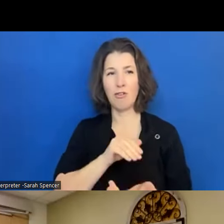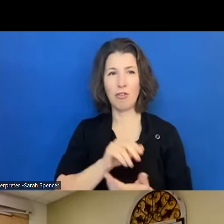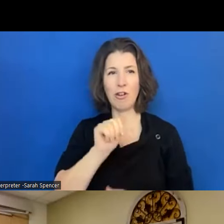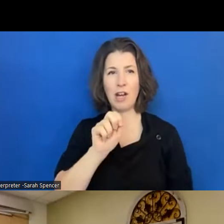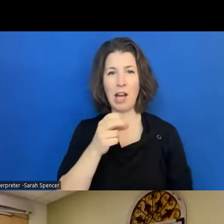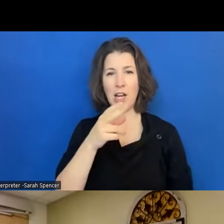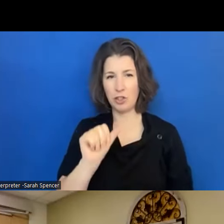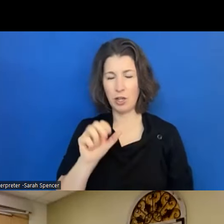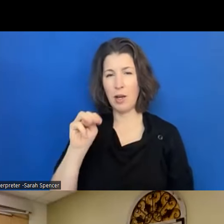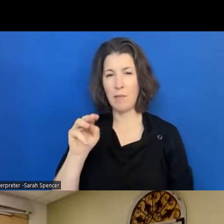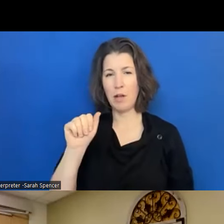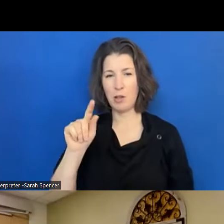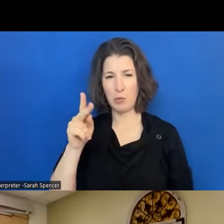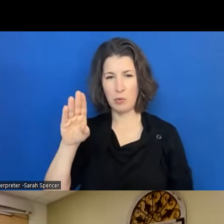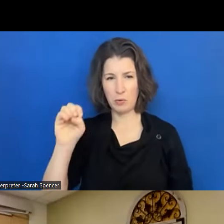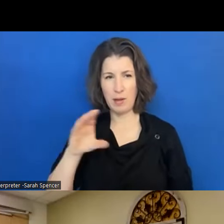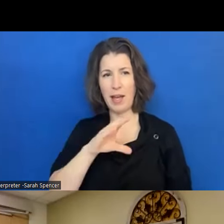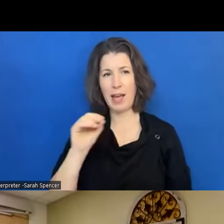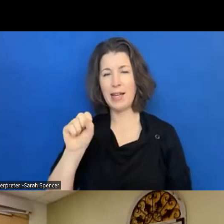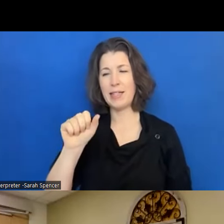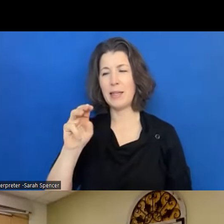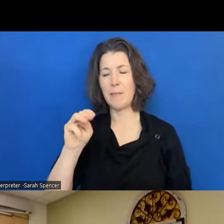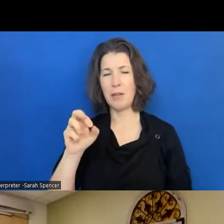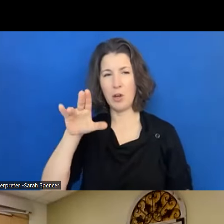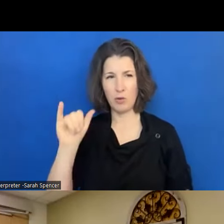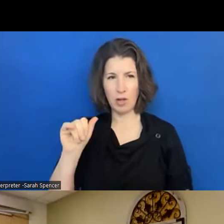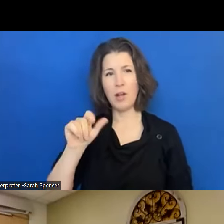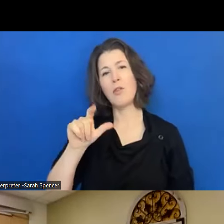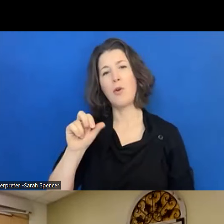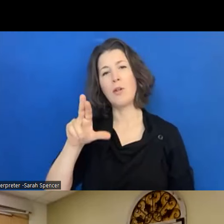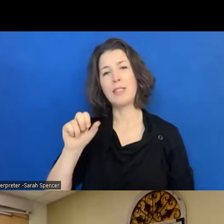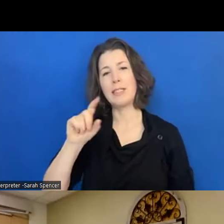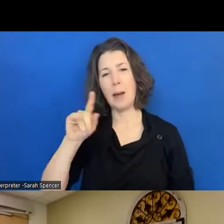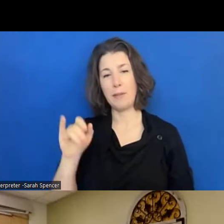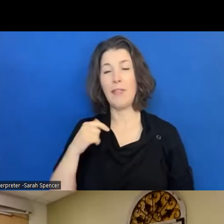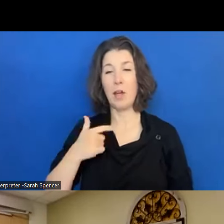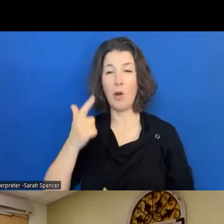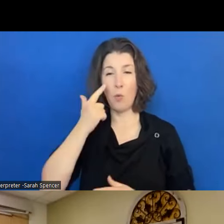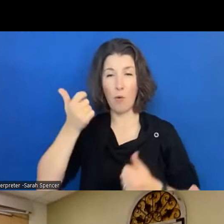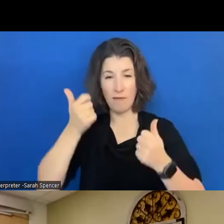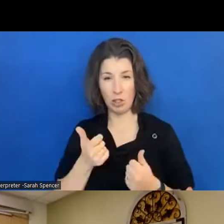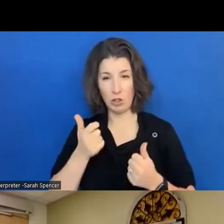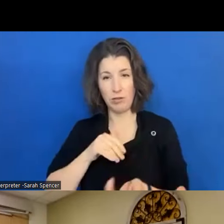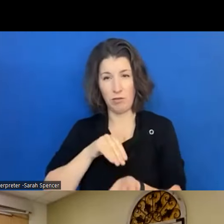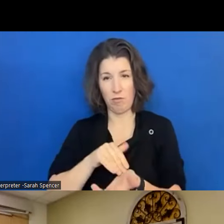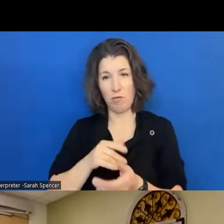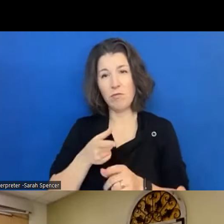Samira Mortazavi. They are low vision optometrists with the Mass Eye and Ear Vision Rehabilitation